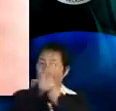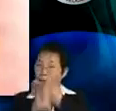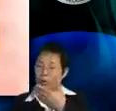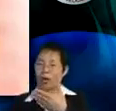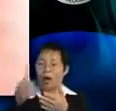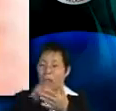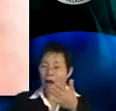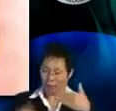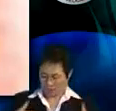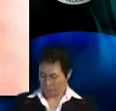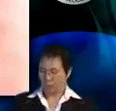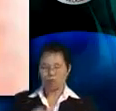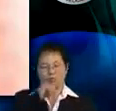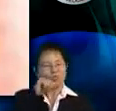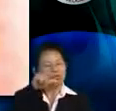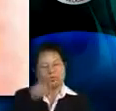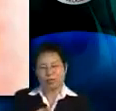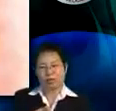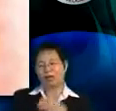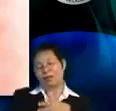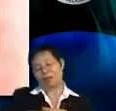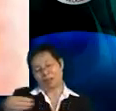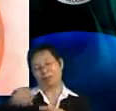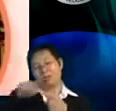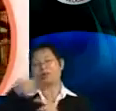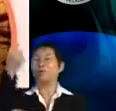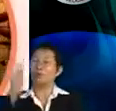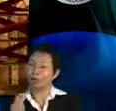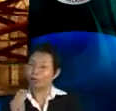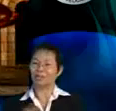and whatever your body doesn't use comes out when you urinate.